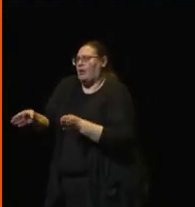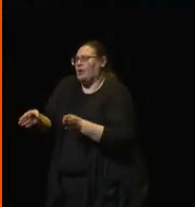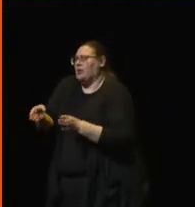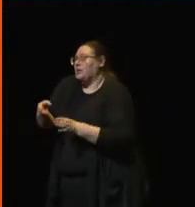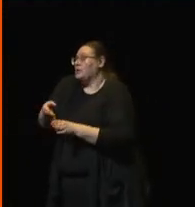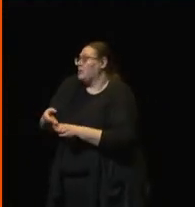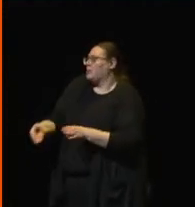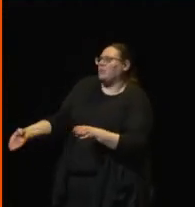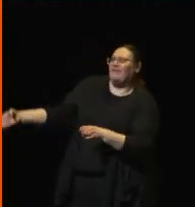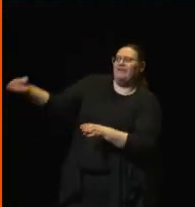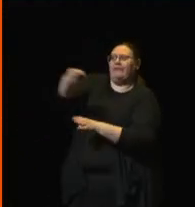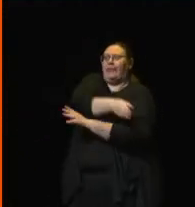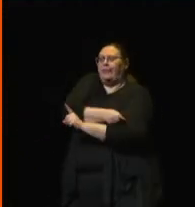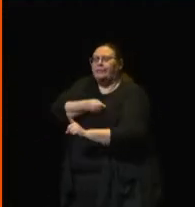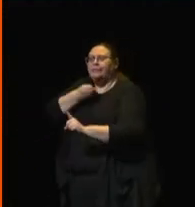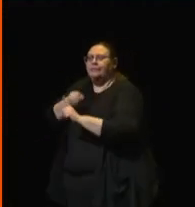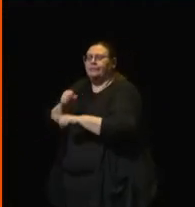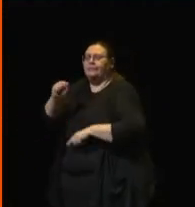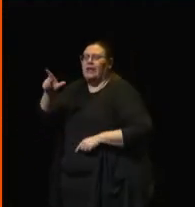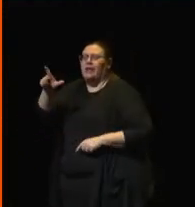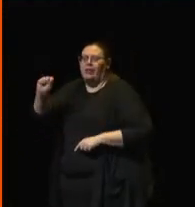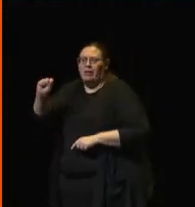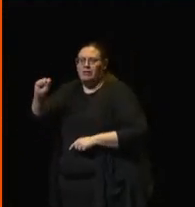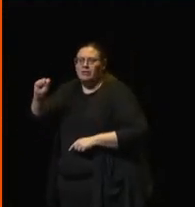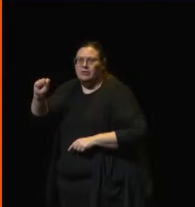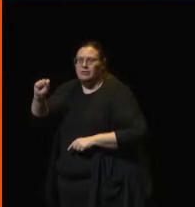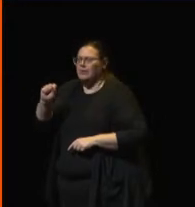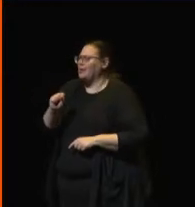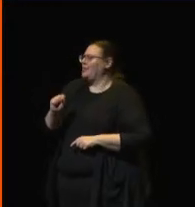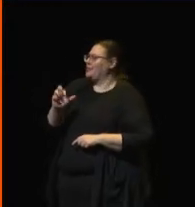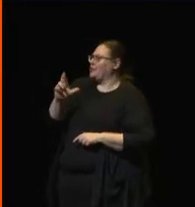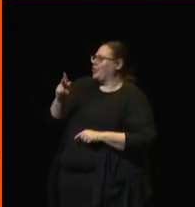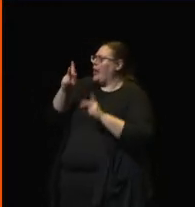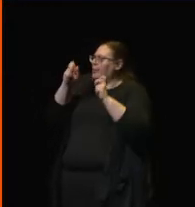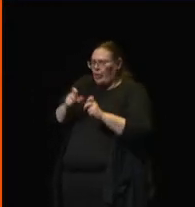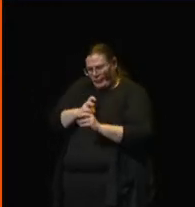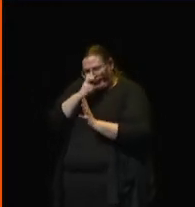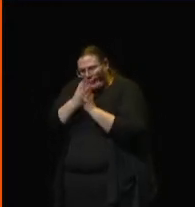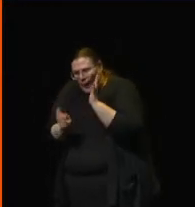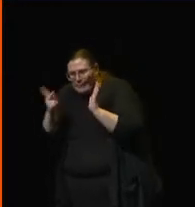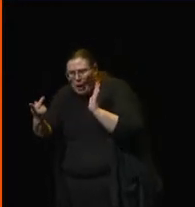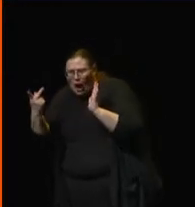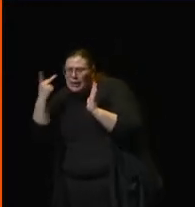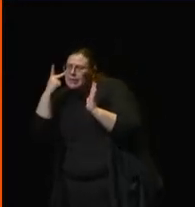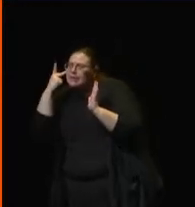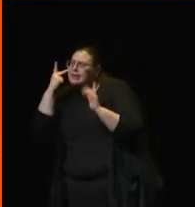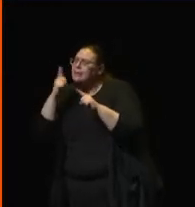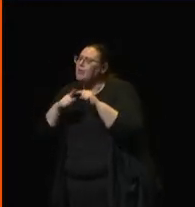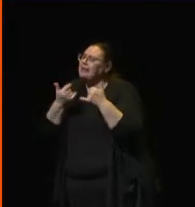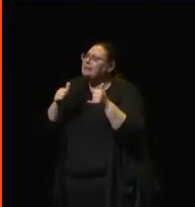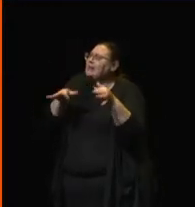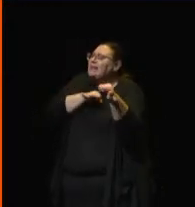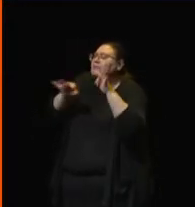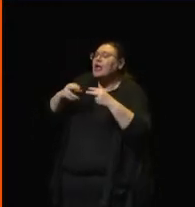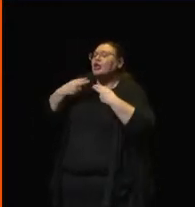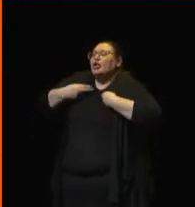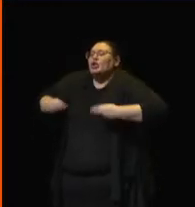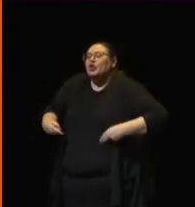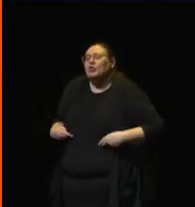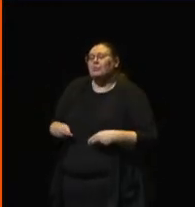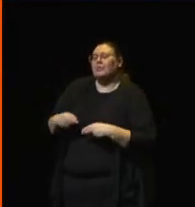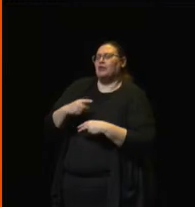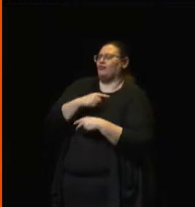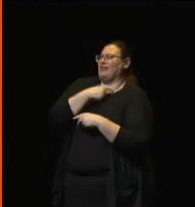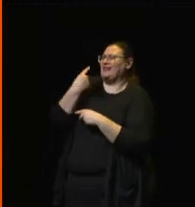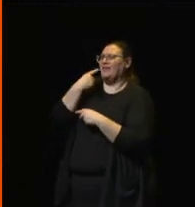had ALS. He was the rare wonk who conveyed the human stakes of even the most